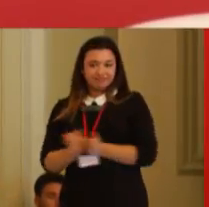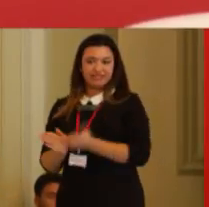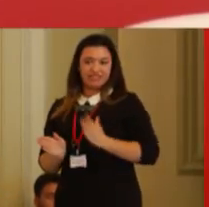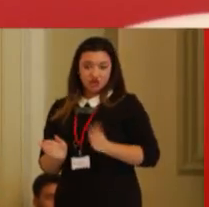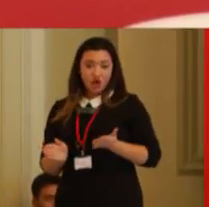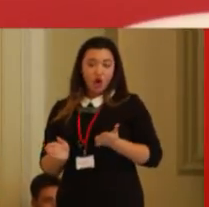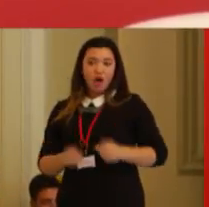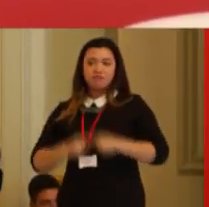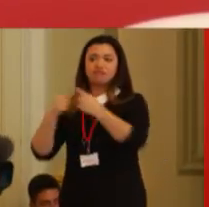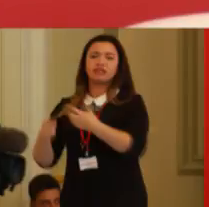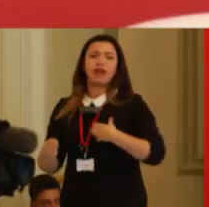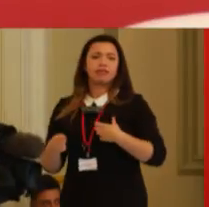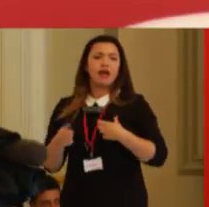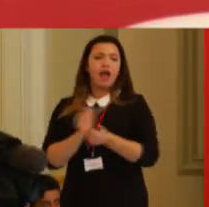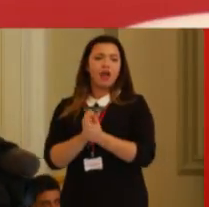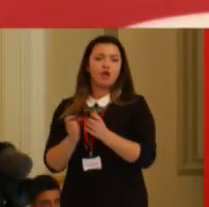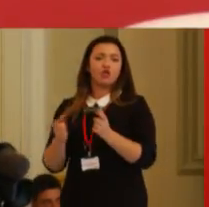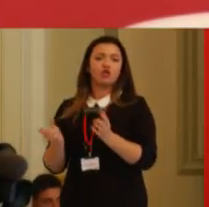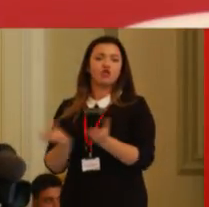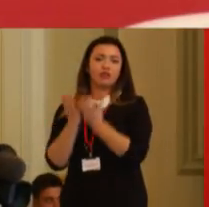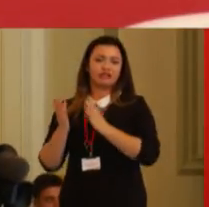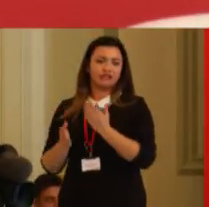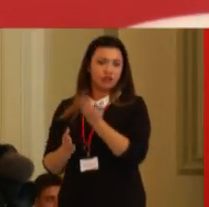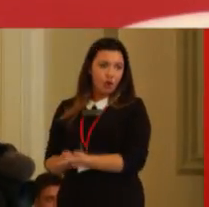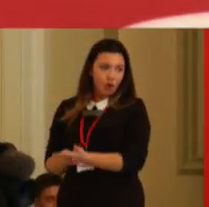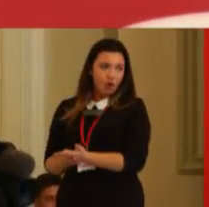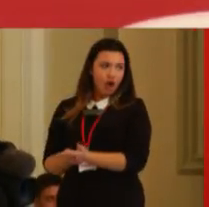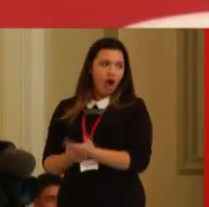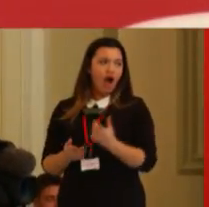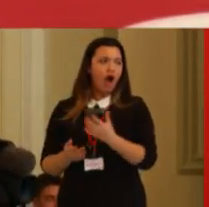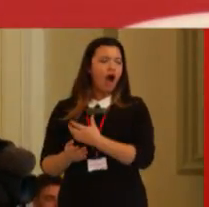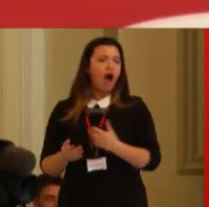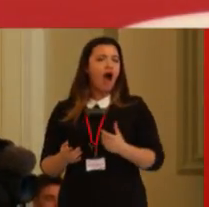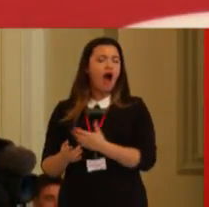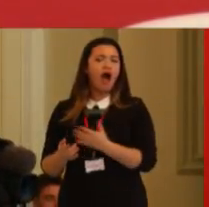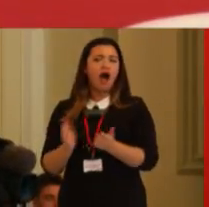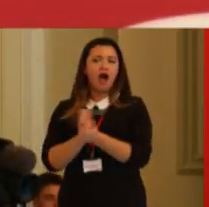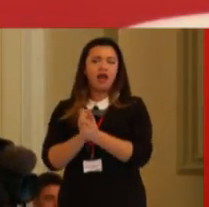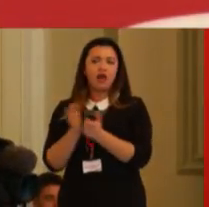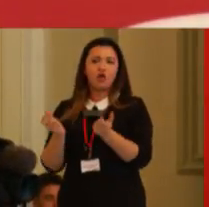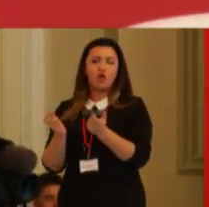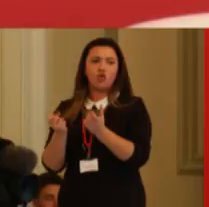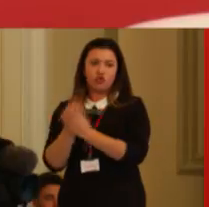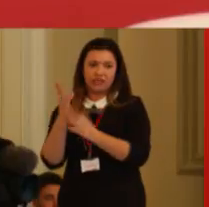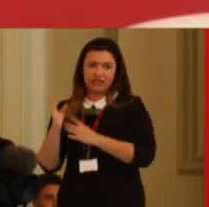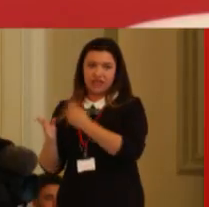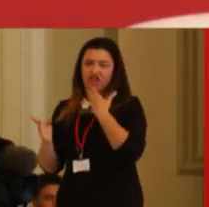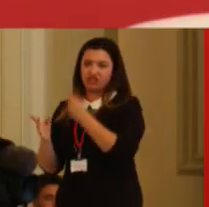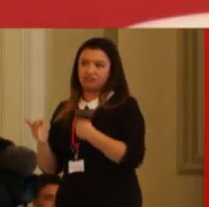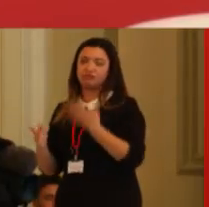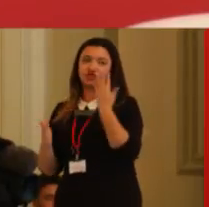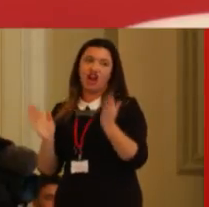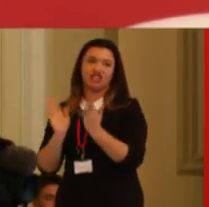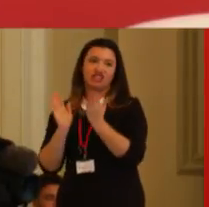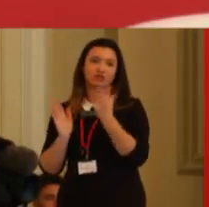be emancipated, become independent, but they also want a family of their own. In other words, the reality is, in order to become